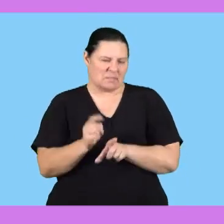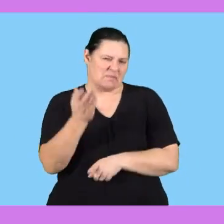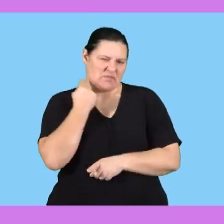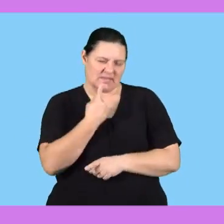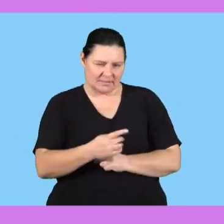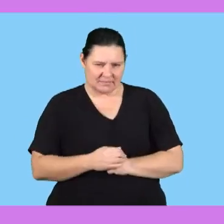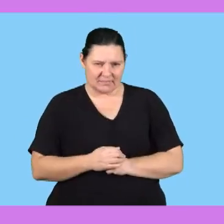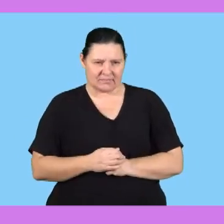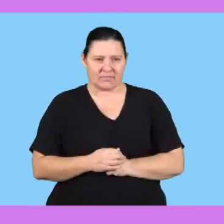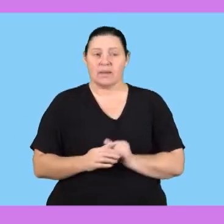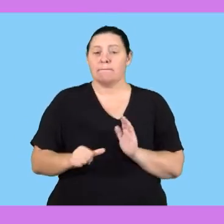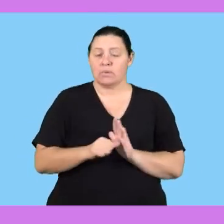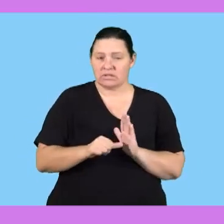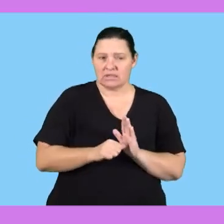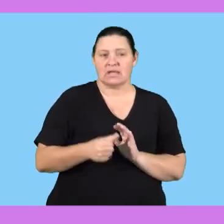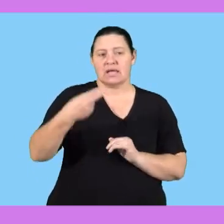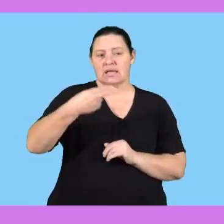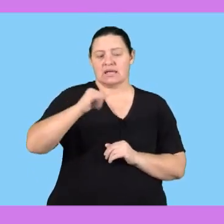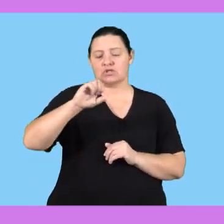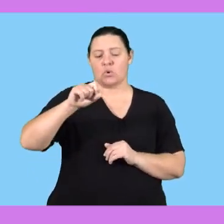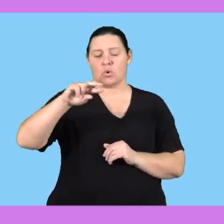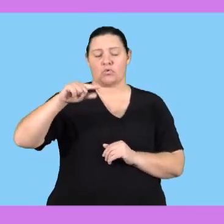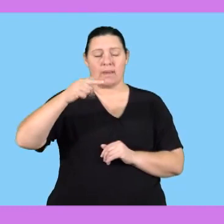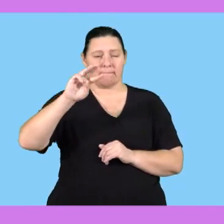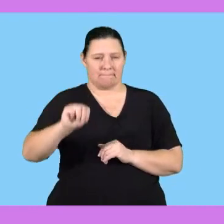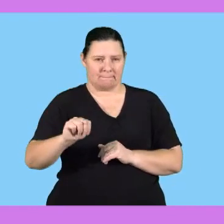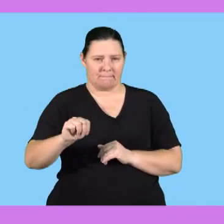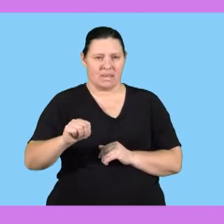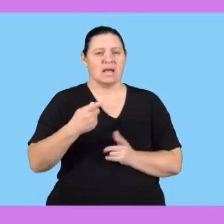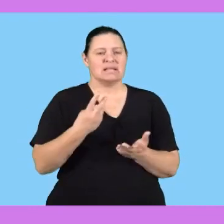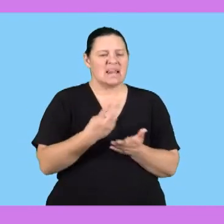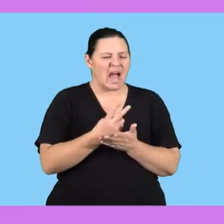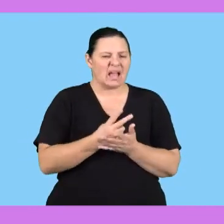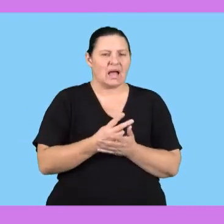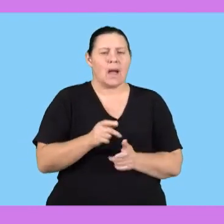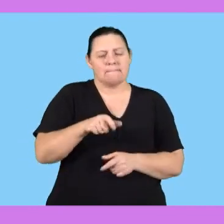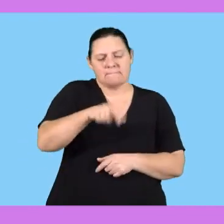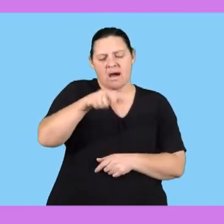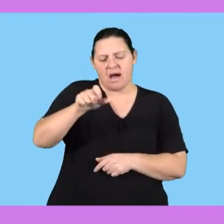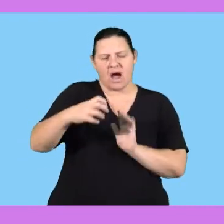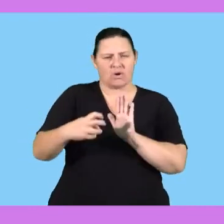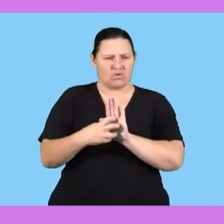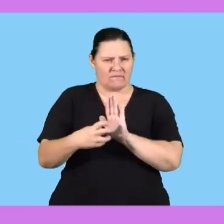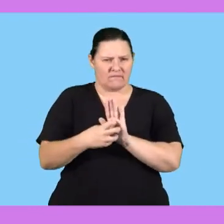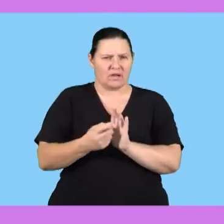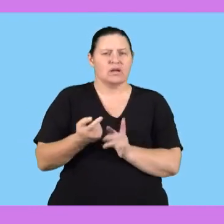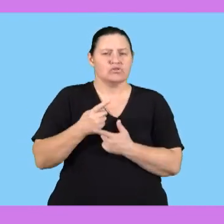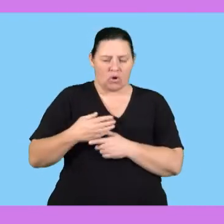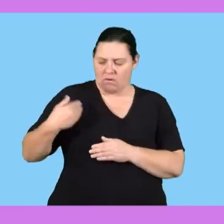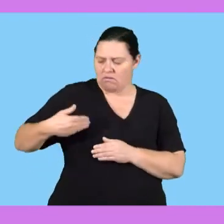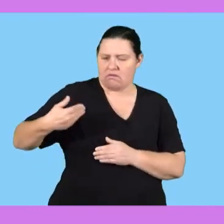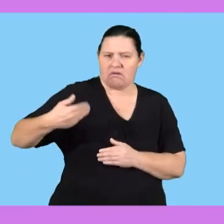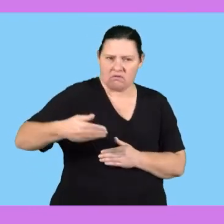already indicated. Then also important to note is that a histogram, right, it's a type of bar graph that shows